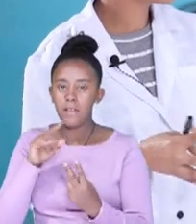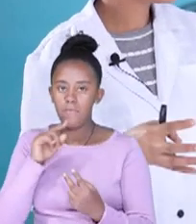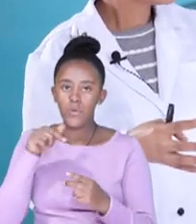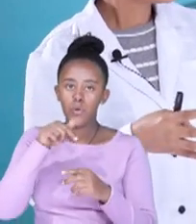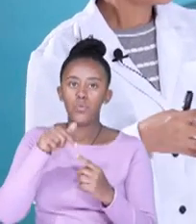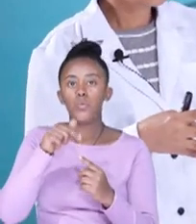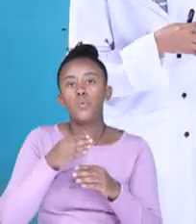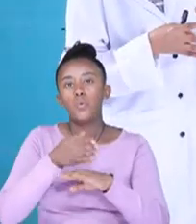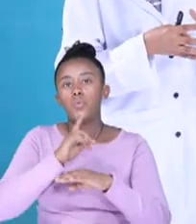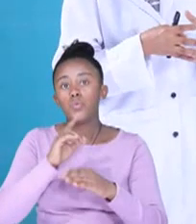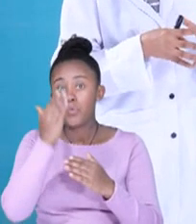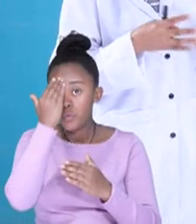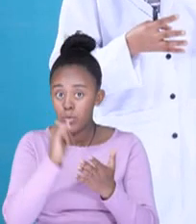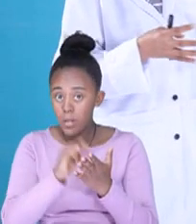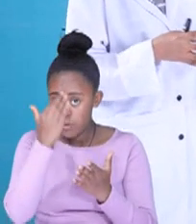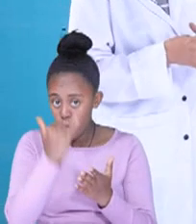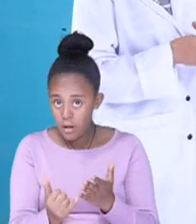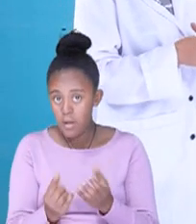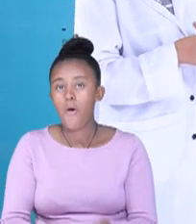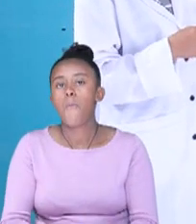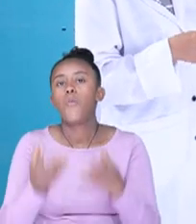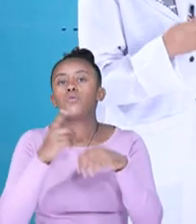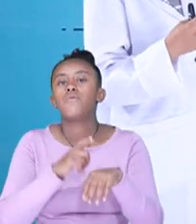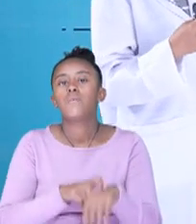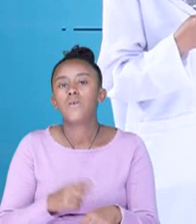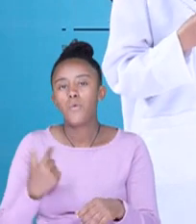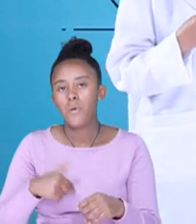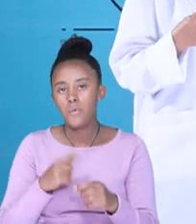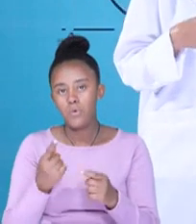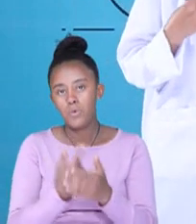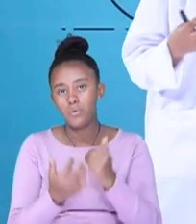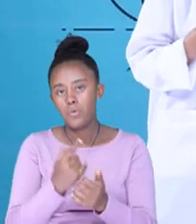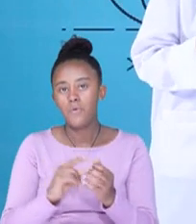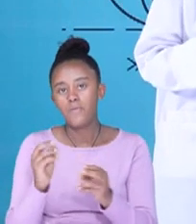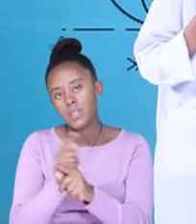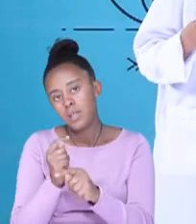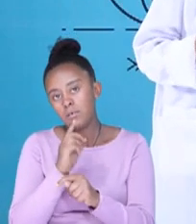to cross it. That's why most of the time when we talk about the